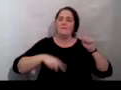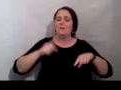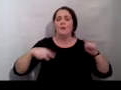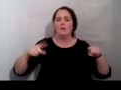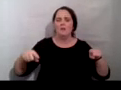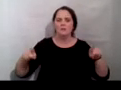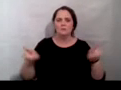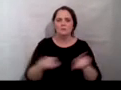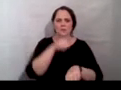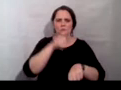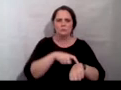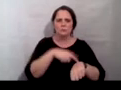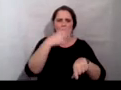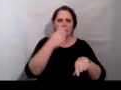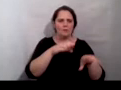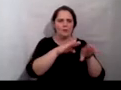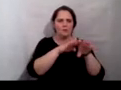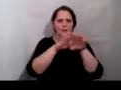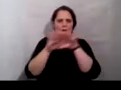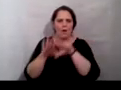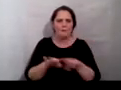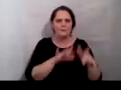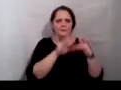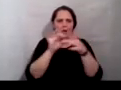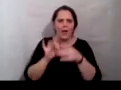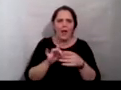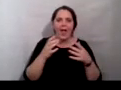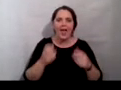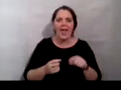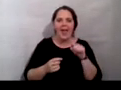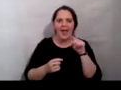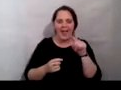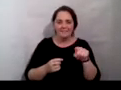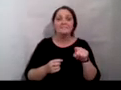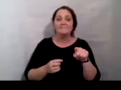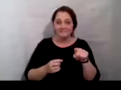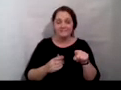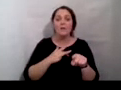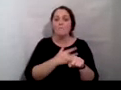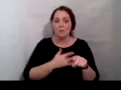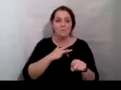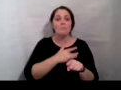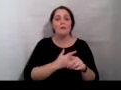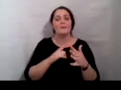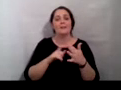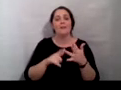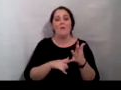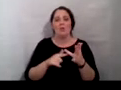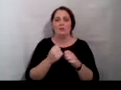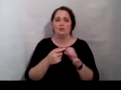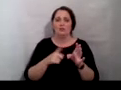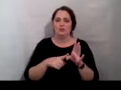and a simultaneity in this emotional ecology that we have in visual